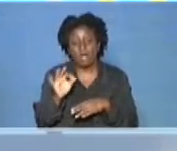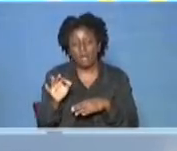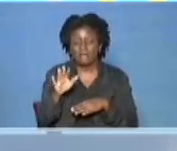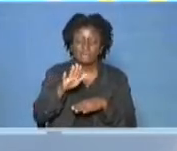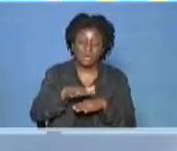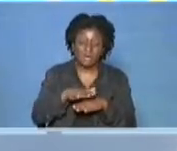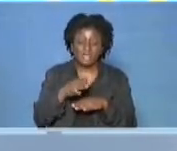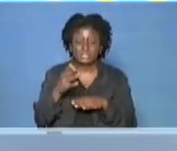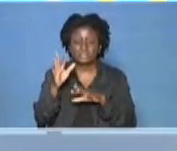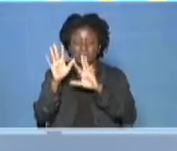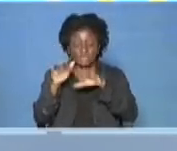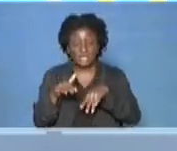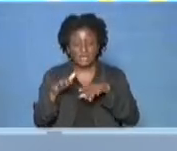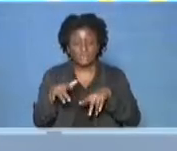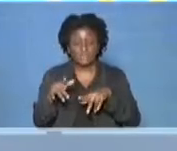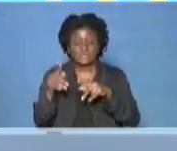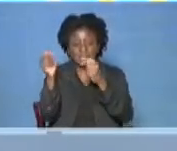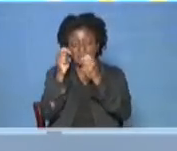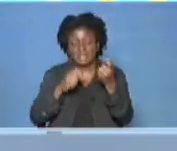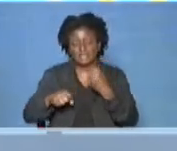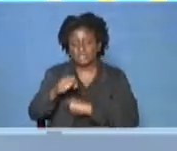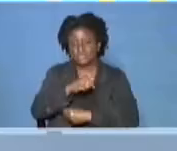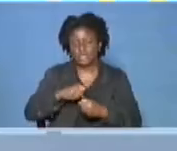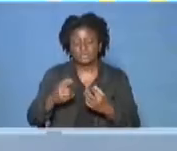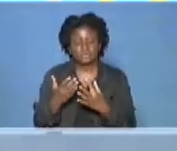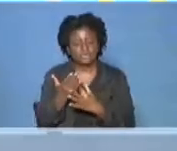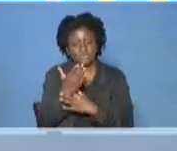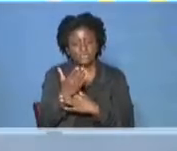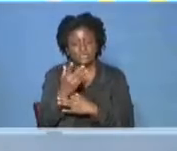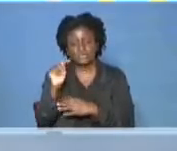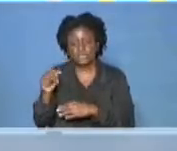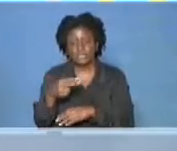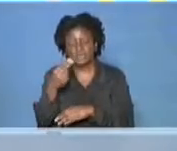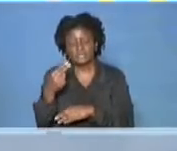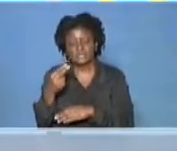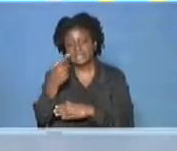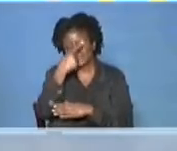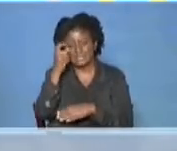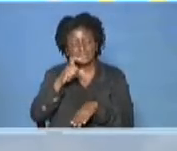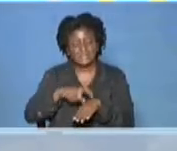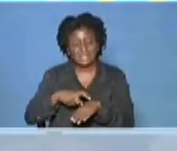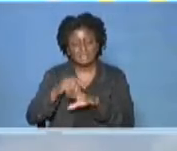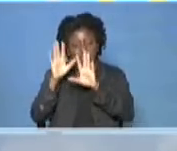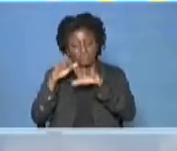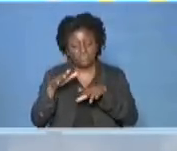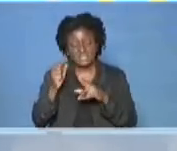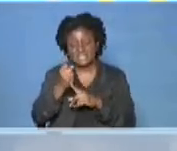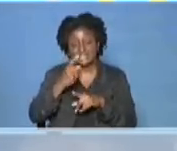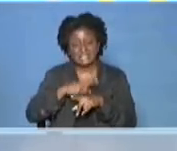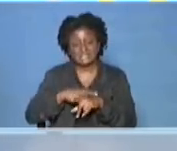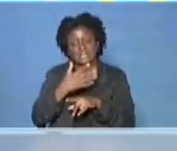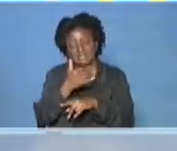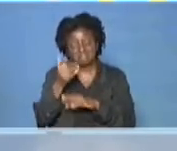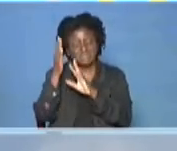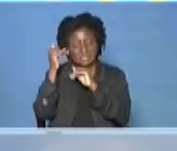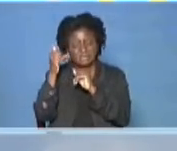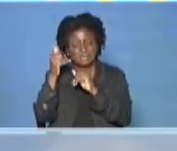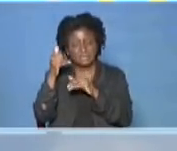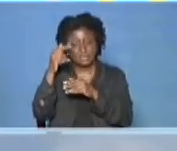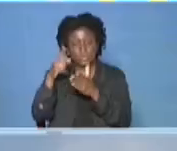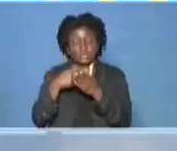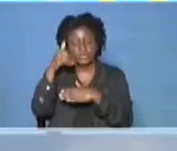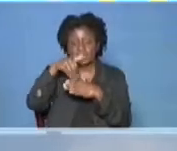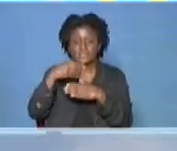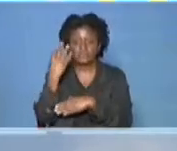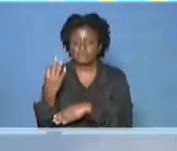and thunderstorms right through Thursday. This is summertime. This is the rainy season, and they are certainly expected. But once we get you into Friday and